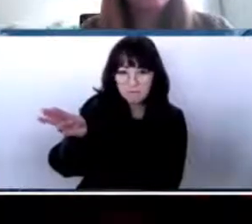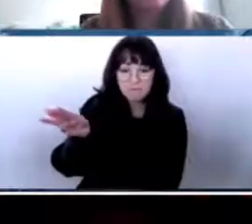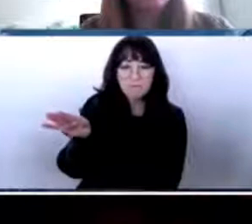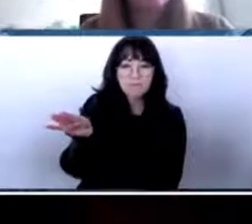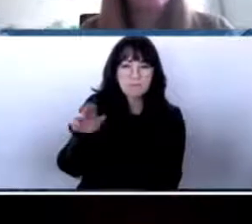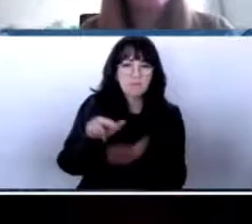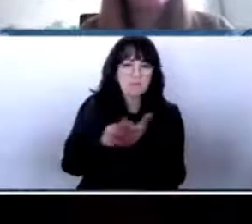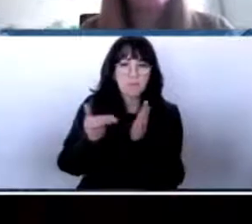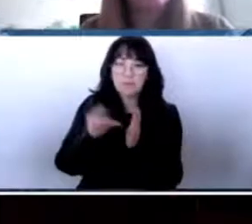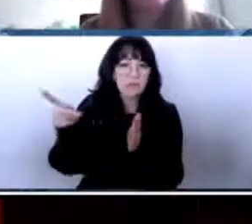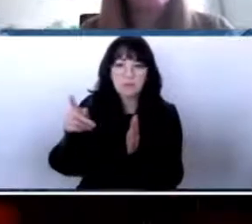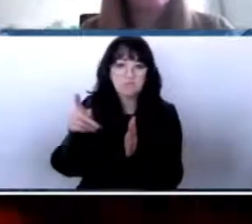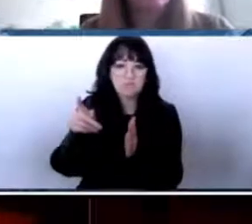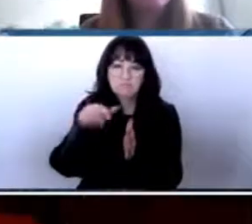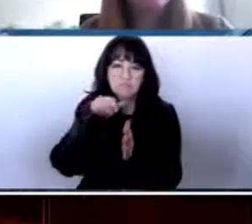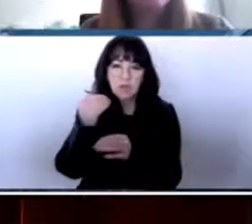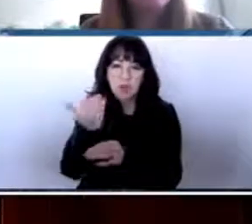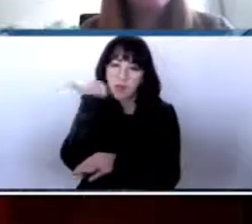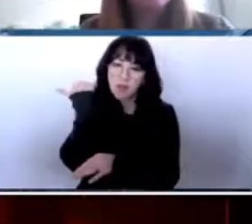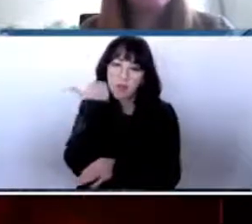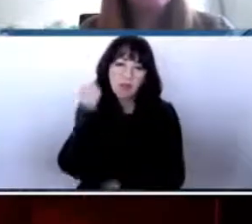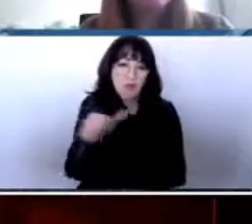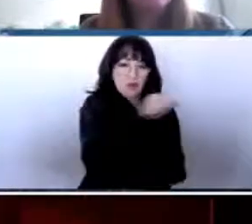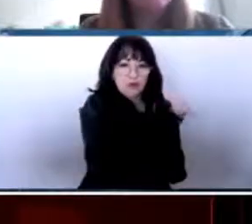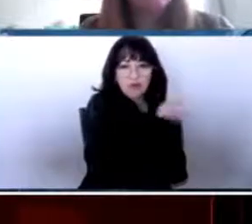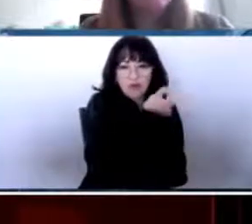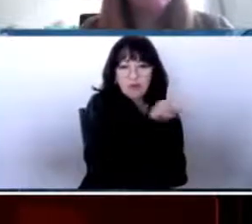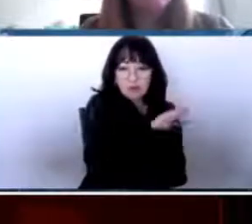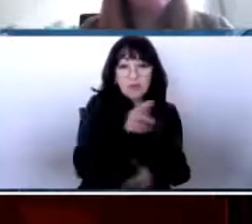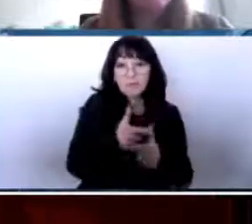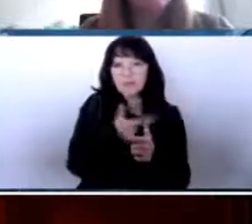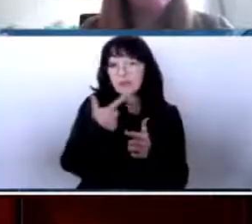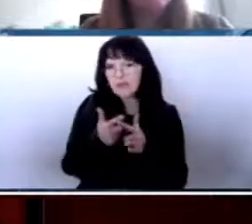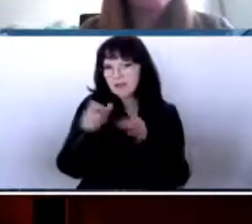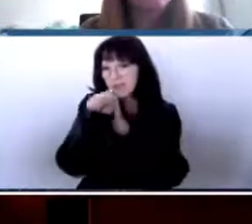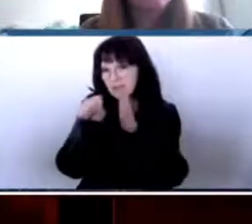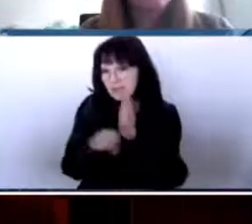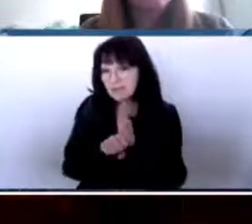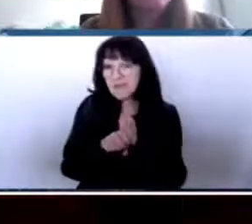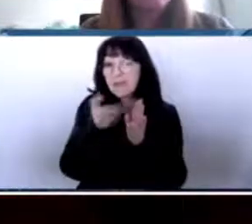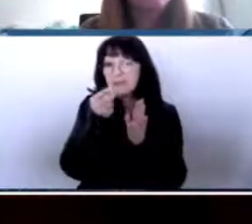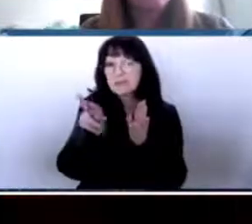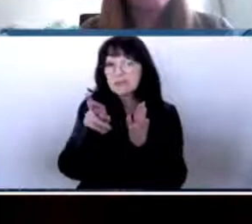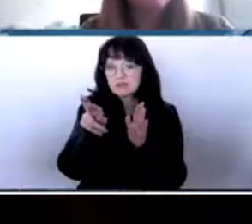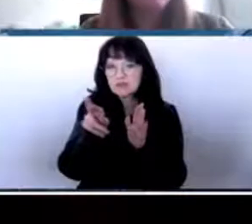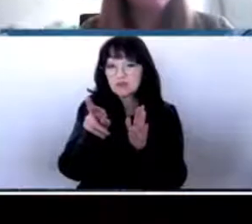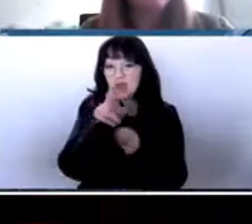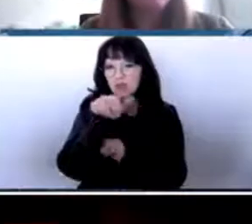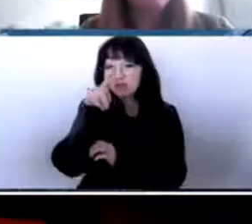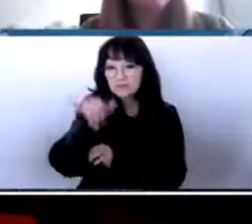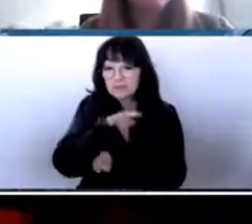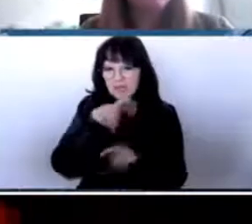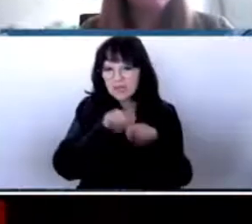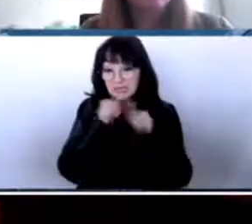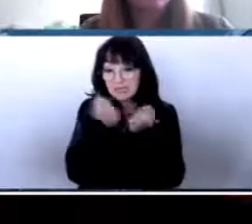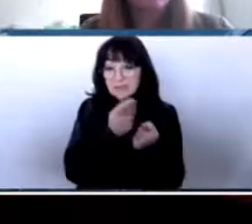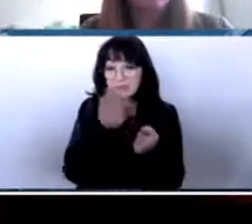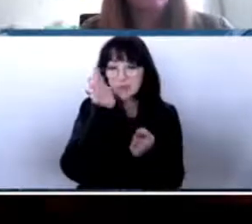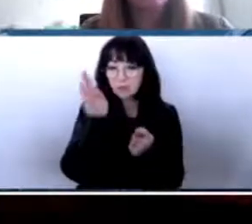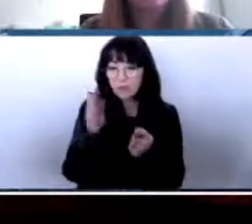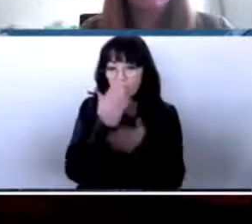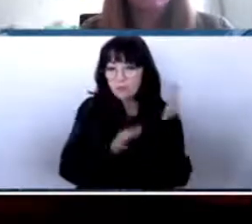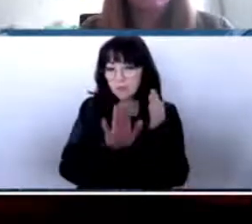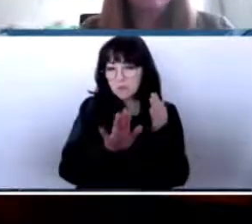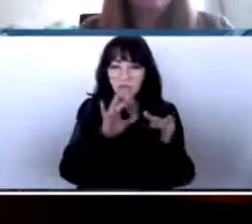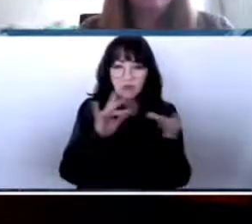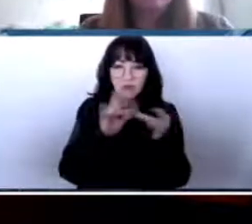be incremental capacity, and then the state and Dr. Tay's team helps with some of the messaging. We'll utilize our partners for